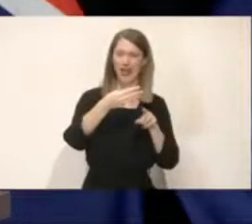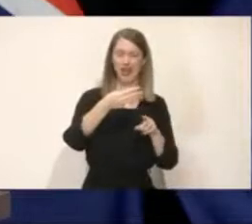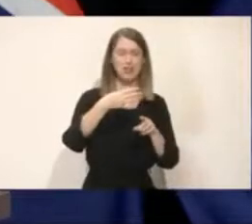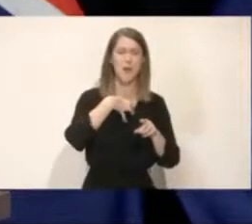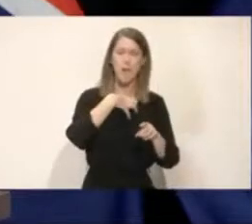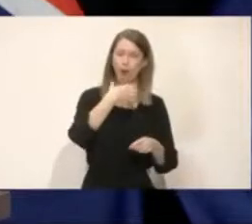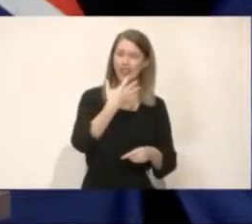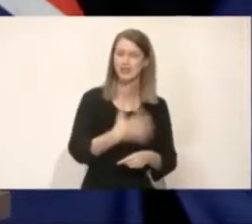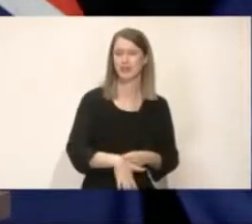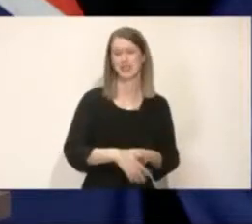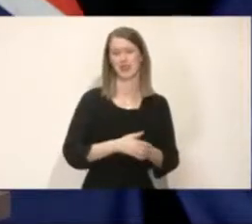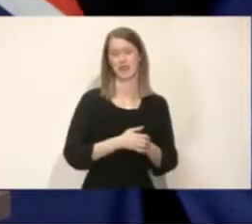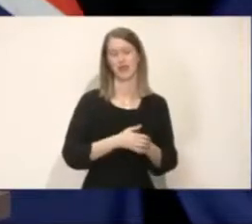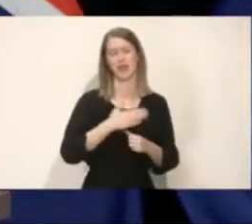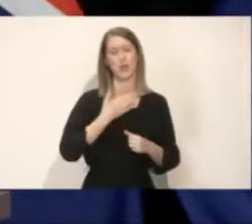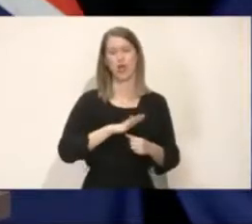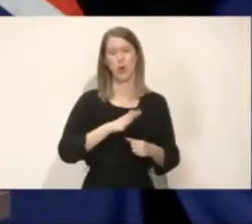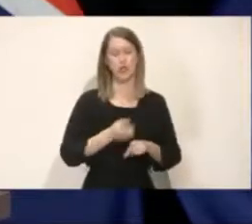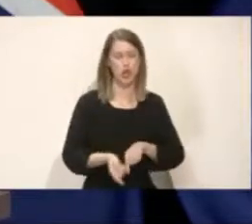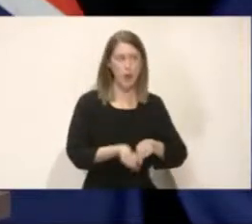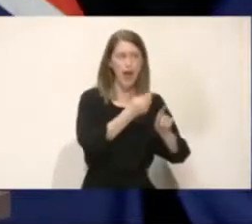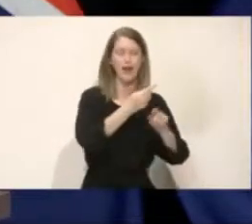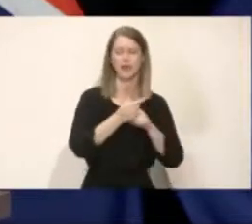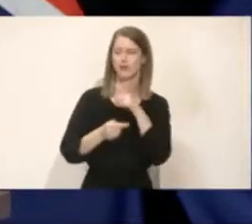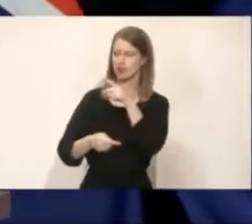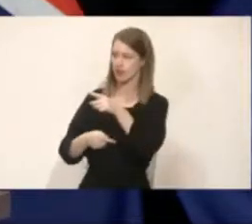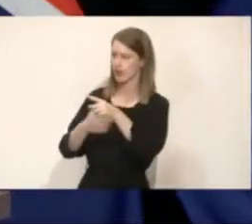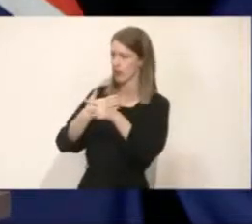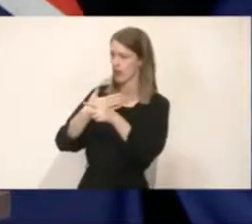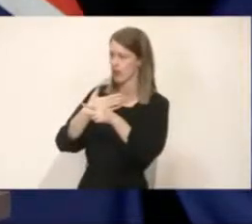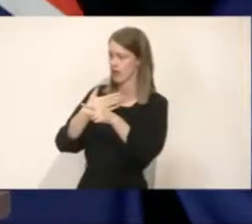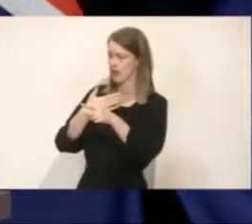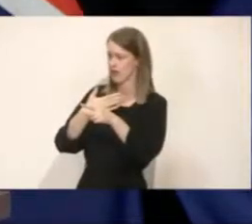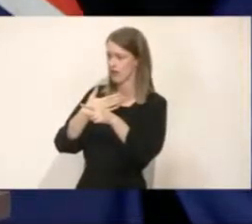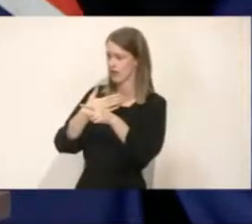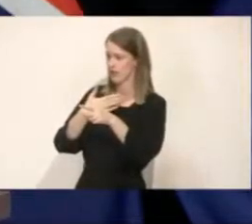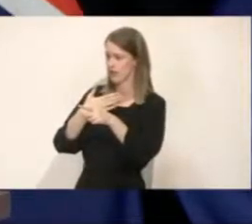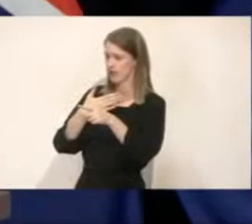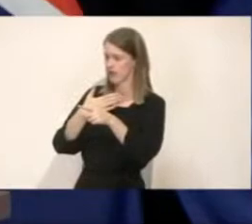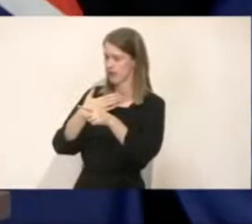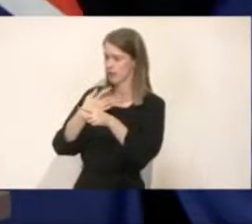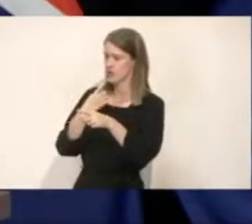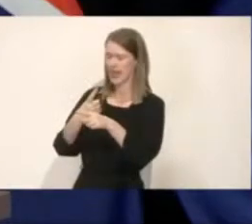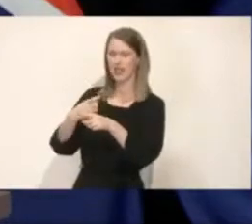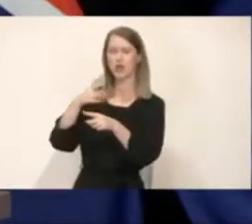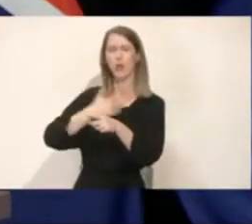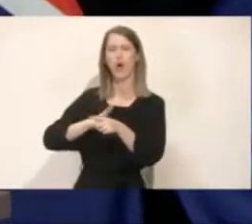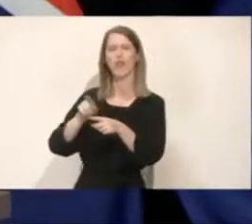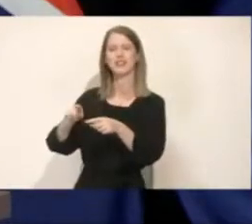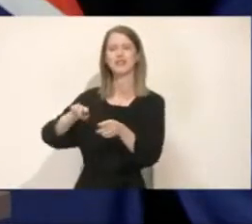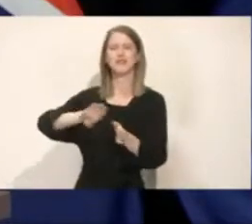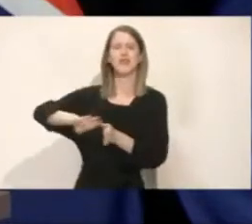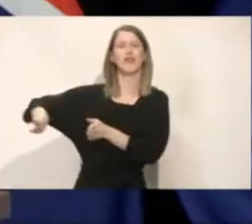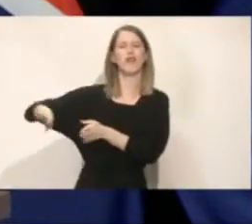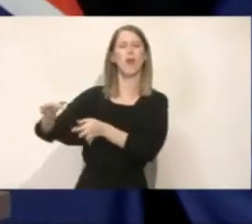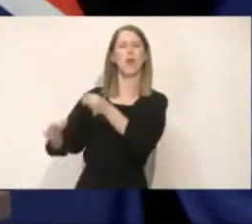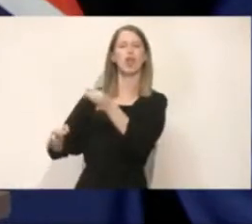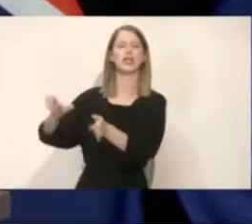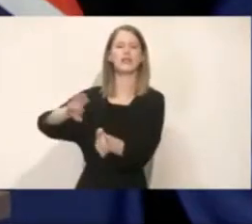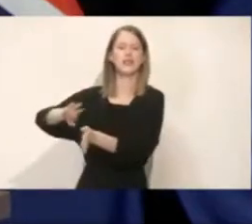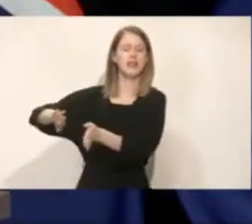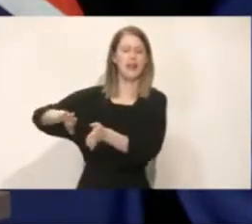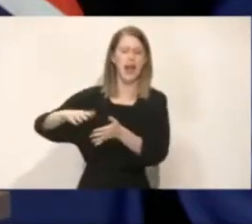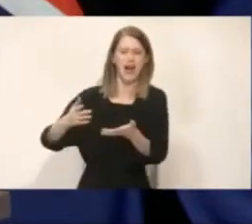more expensive, and we all want to prevent that. Stay out of the political campaign, given you say you're making decisions on science rather than...